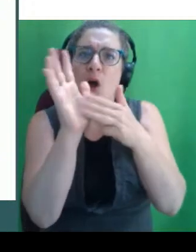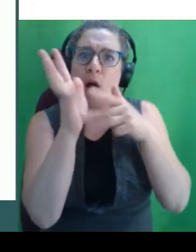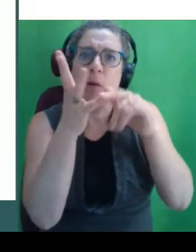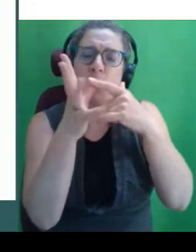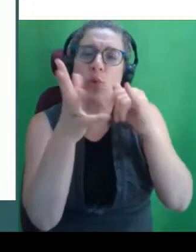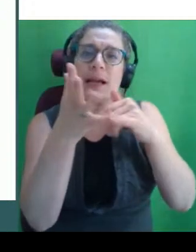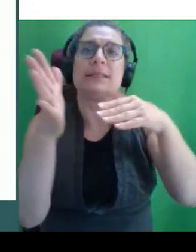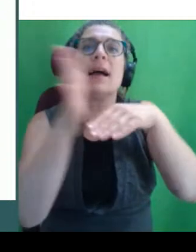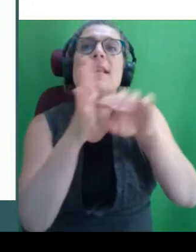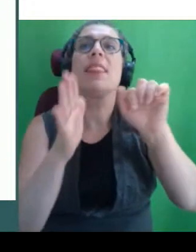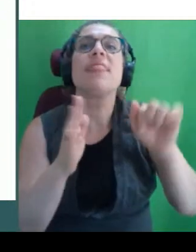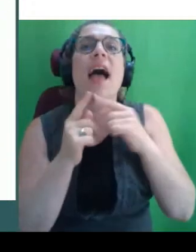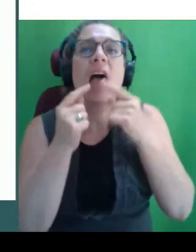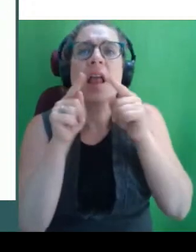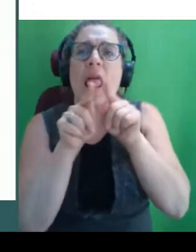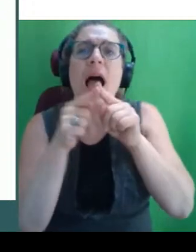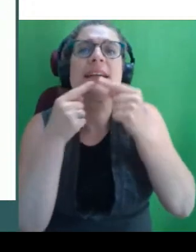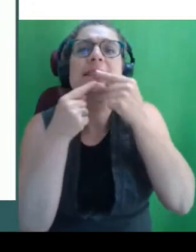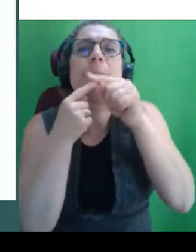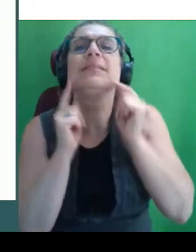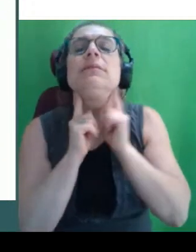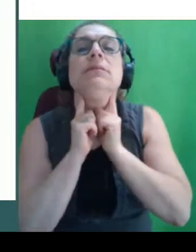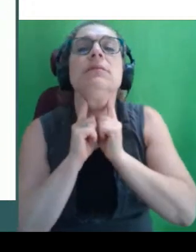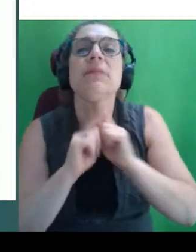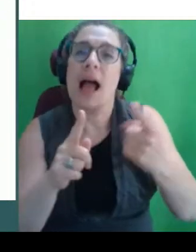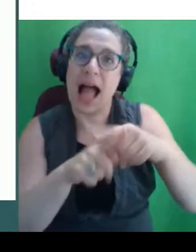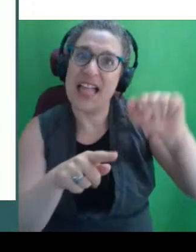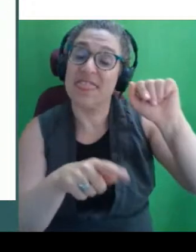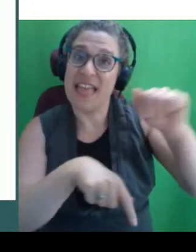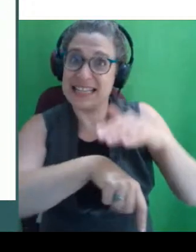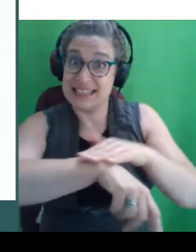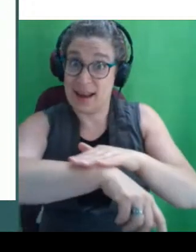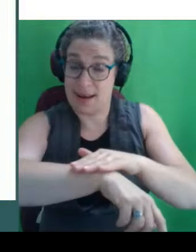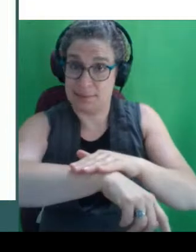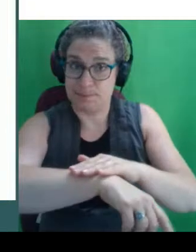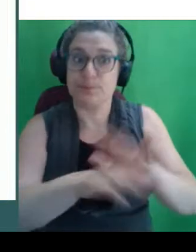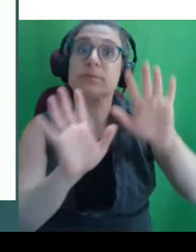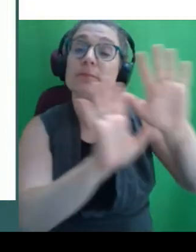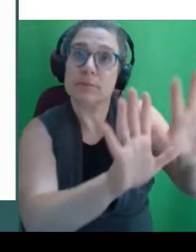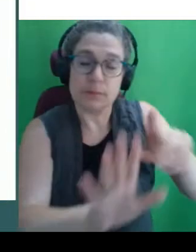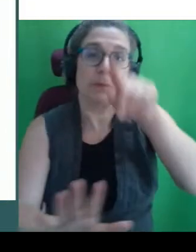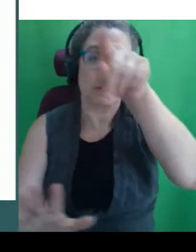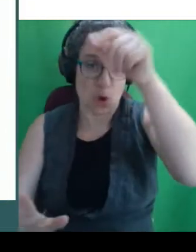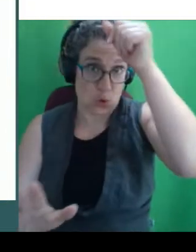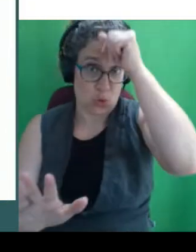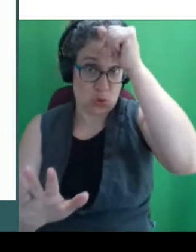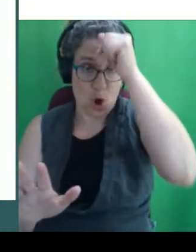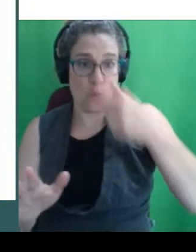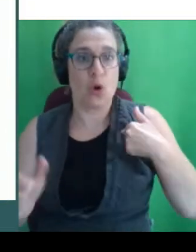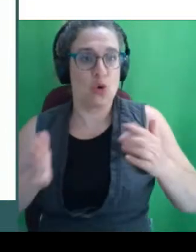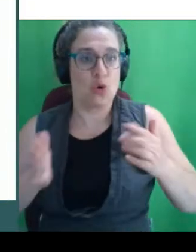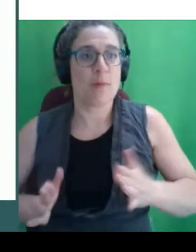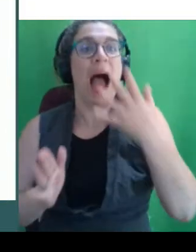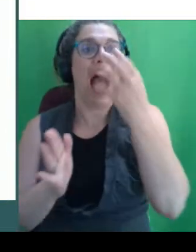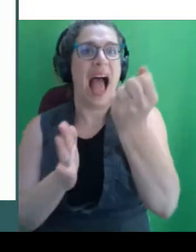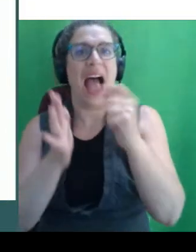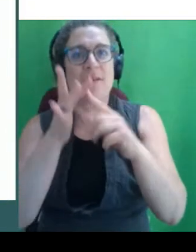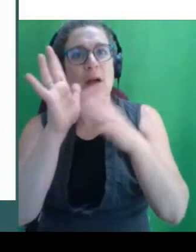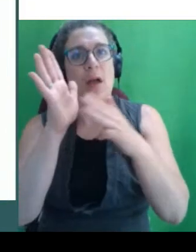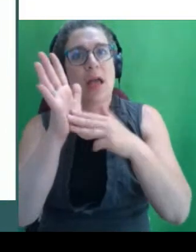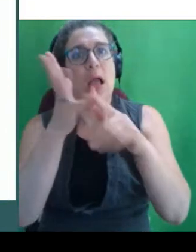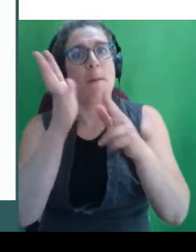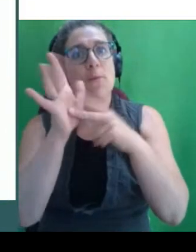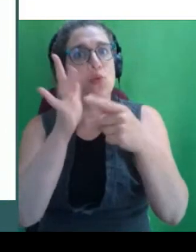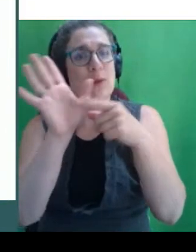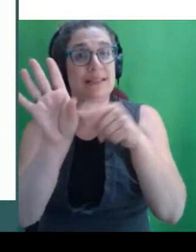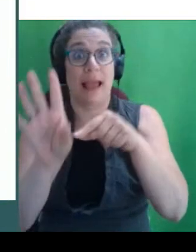about the immune system? We know that it makes antibodies, and it's our defense mechanism. It protects your bodies and